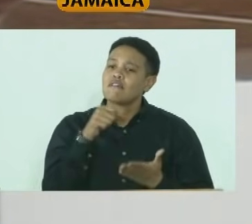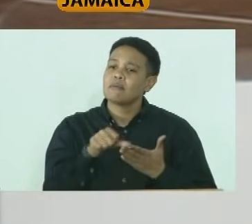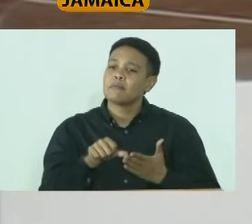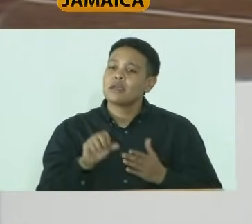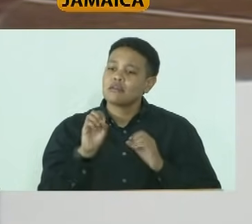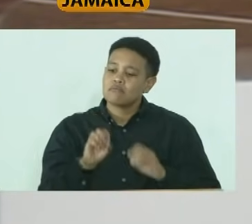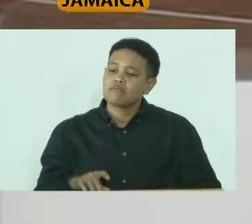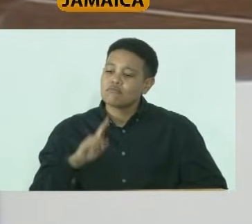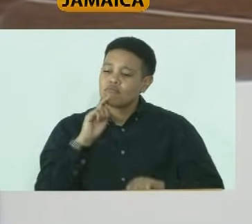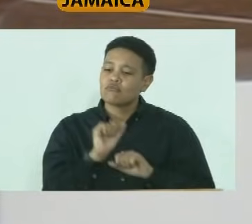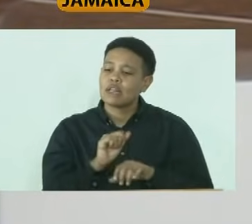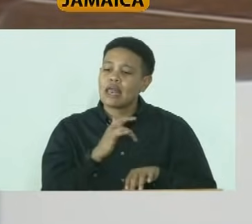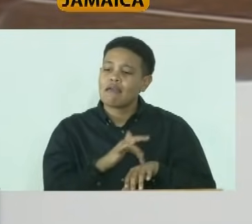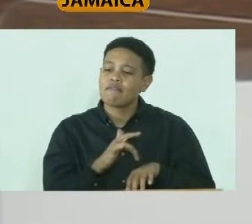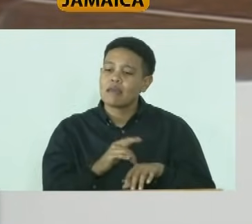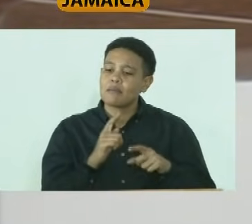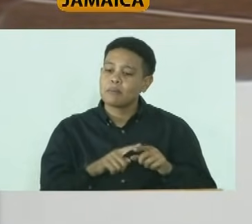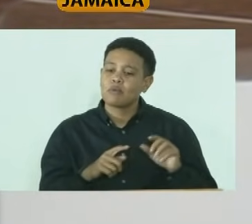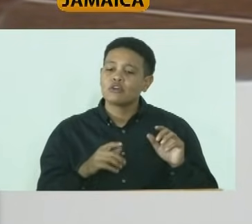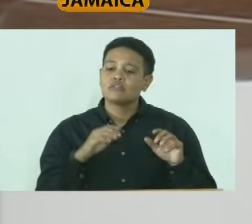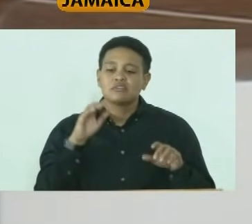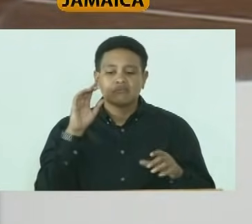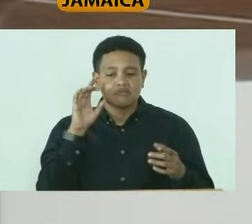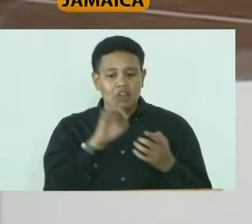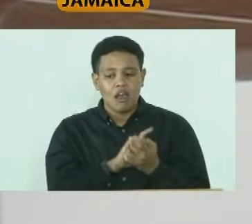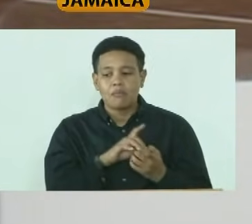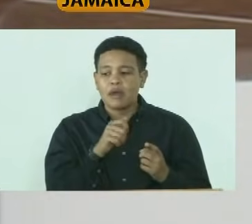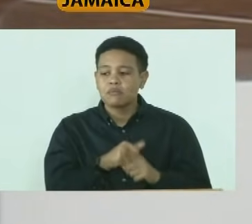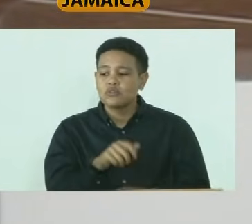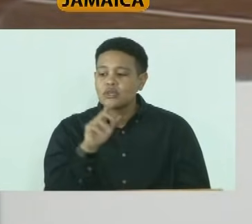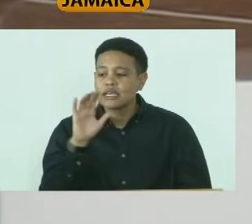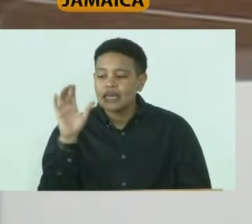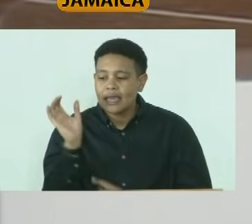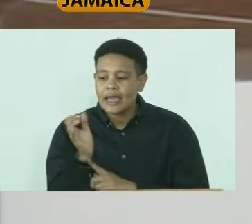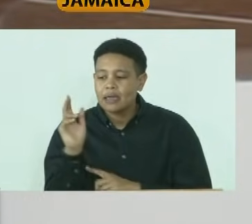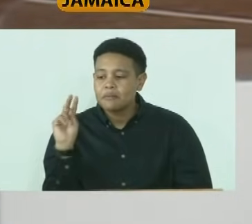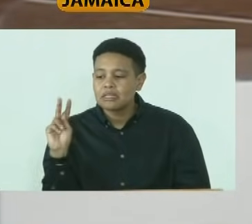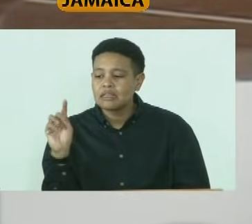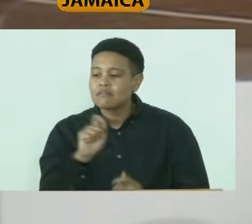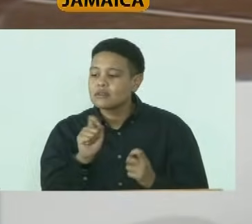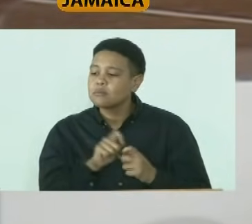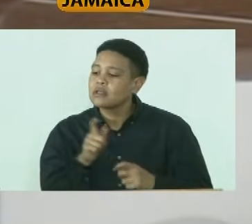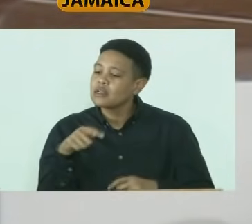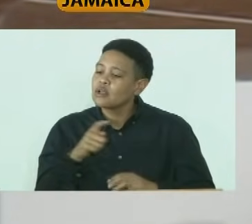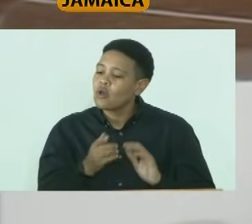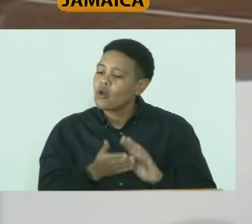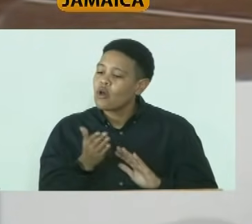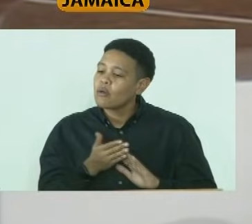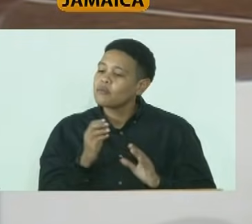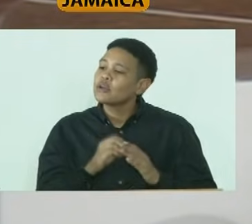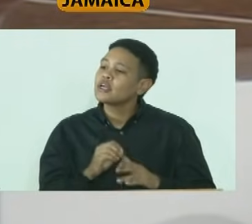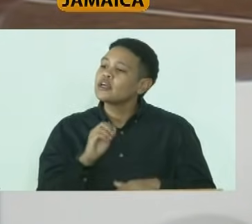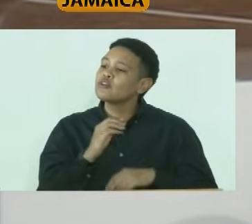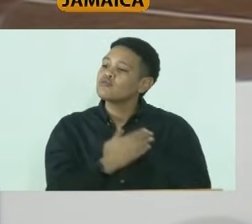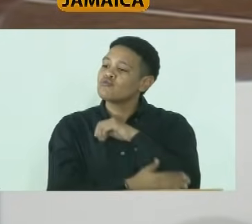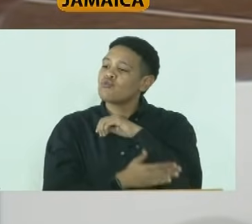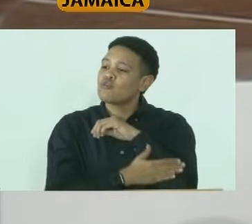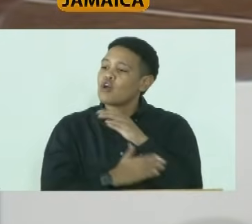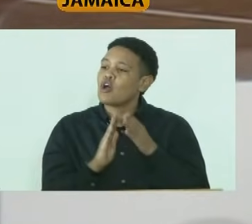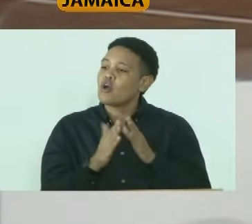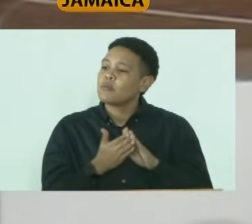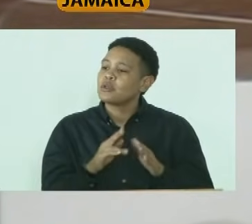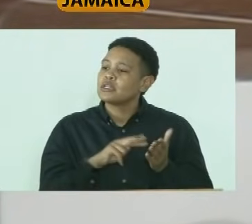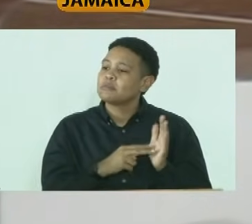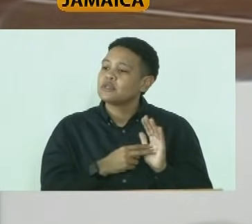will be available on subscriber cable television networks, and particularly those operating in rural communities. This in turn means